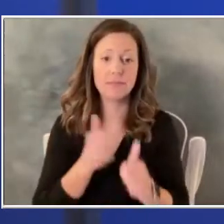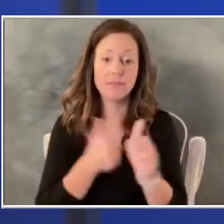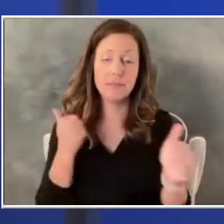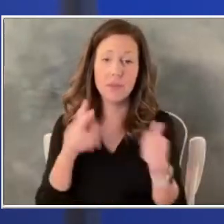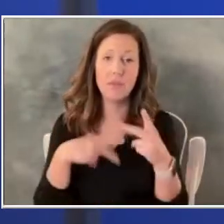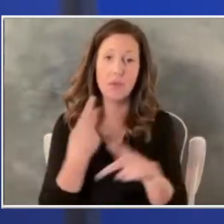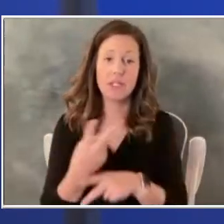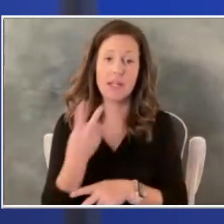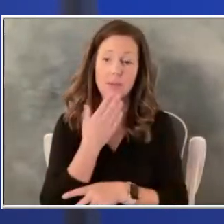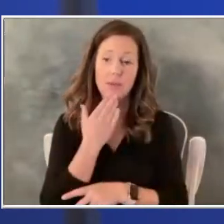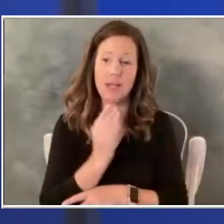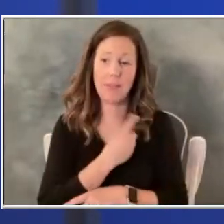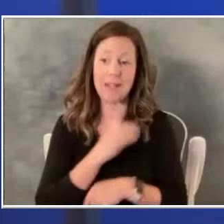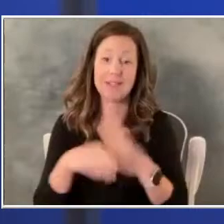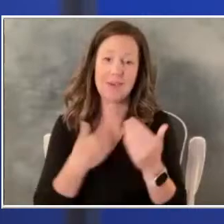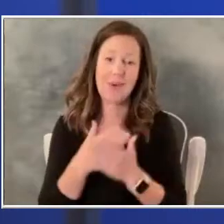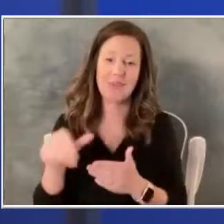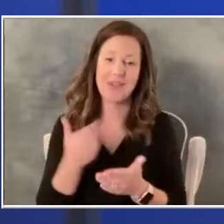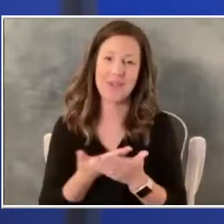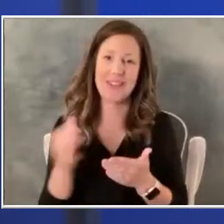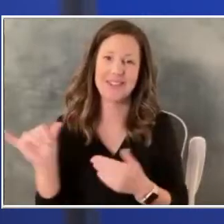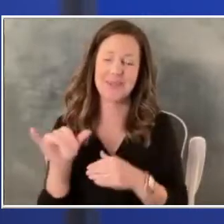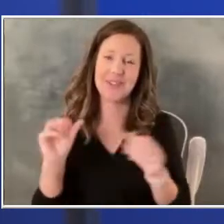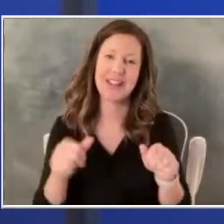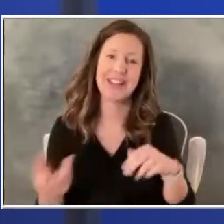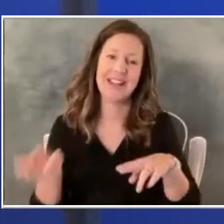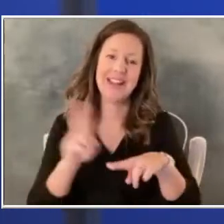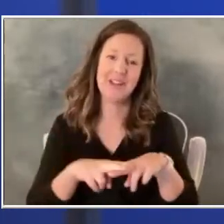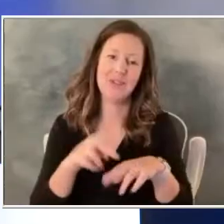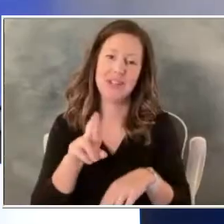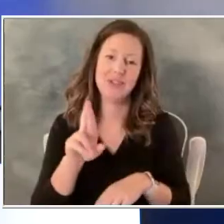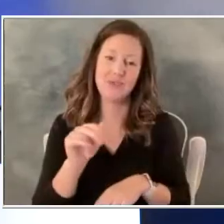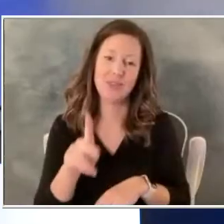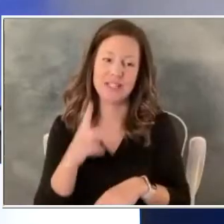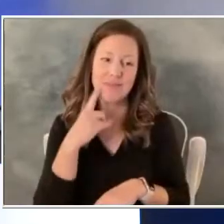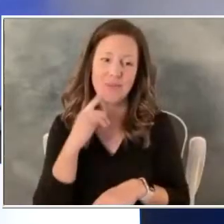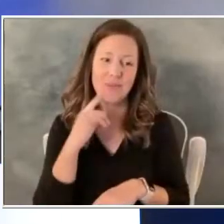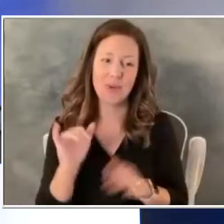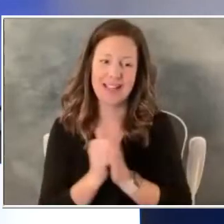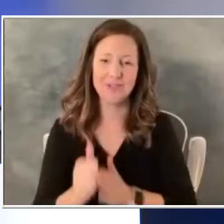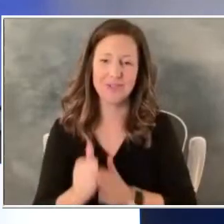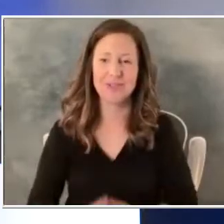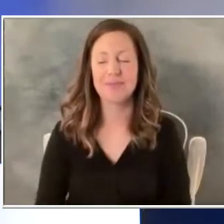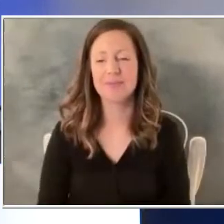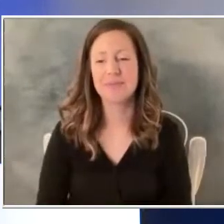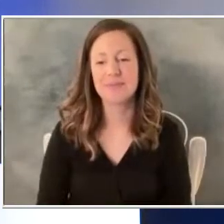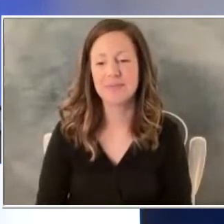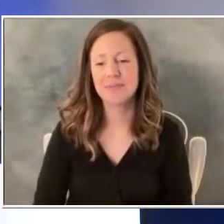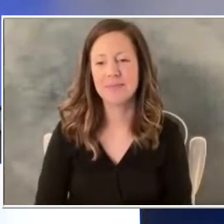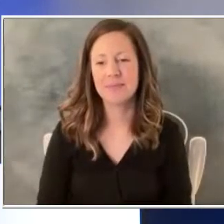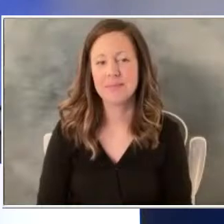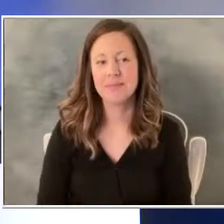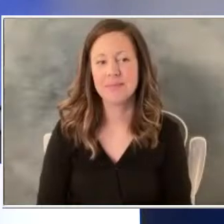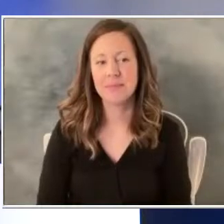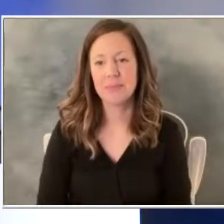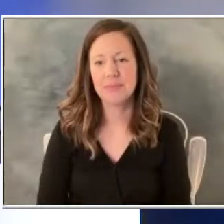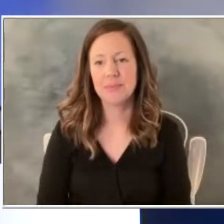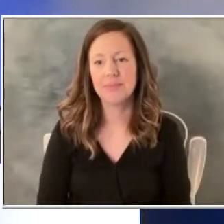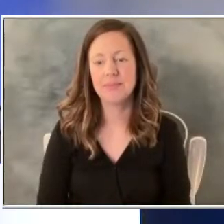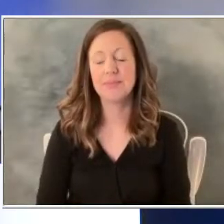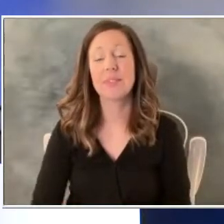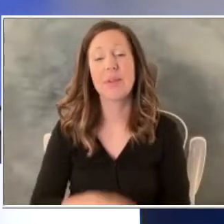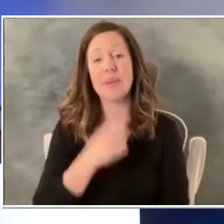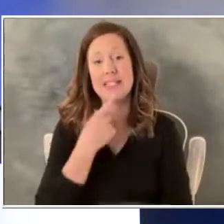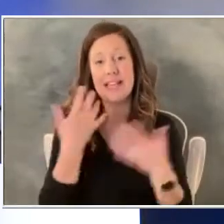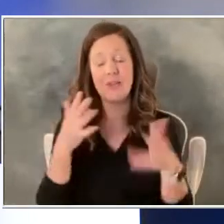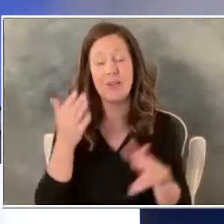other things that can increase the risk for pancreatic cancer. We said at the top of the program that knowledge is power, but only if